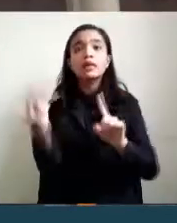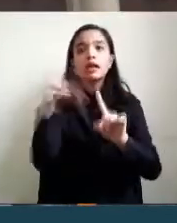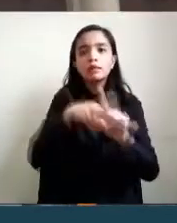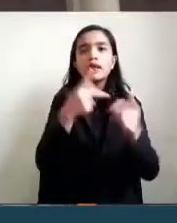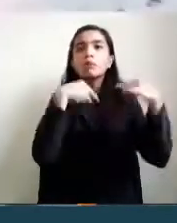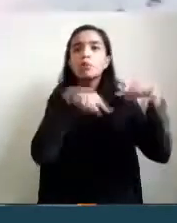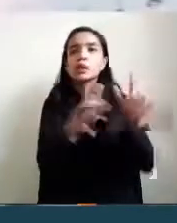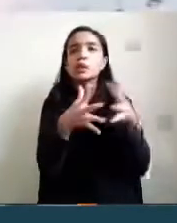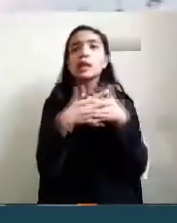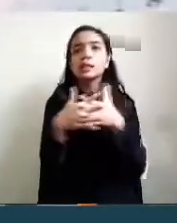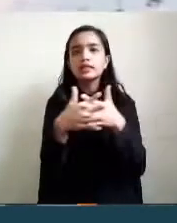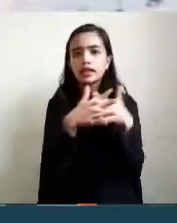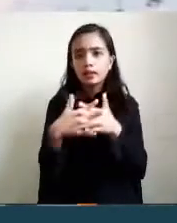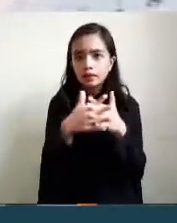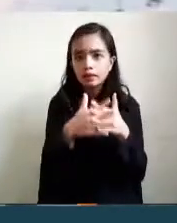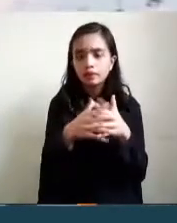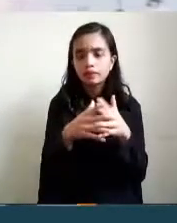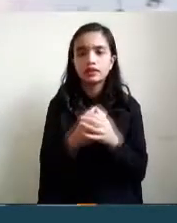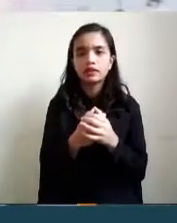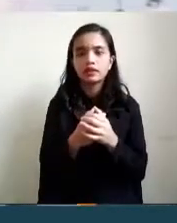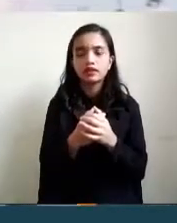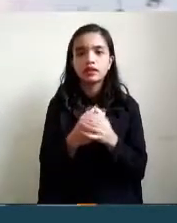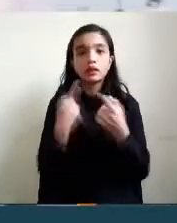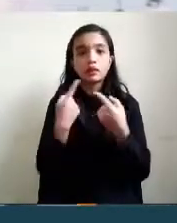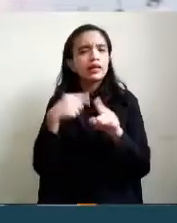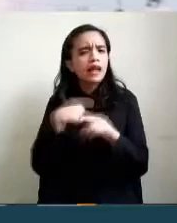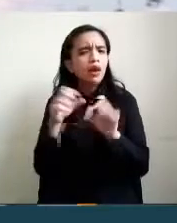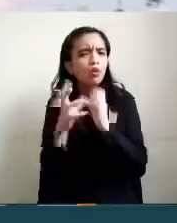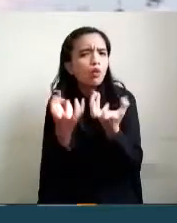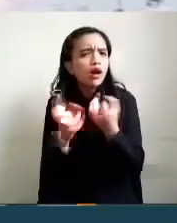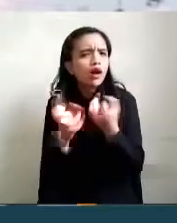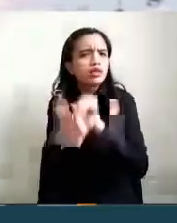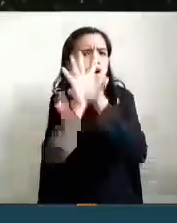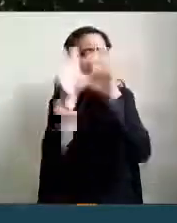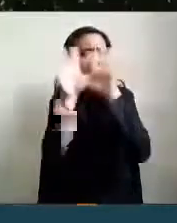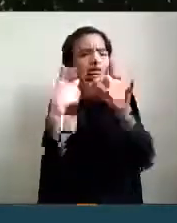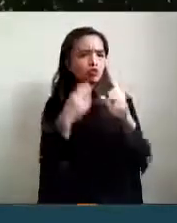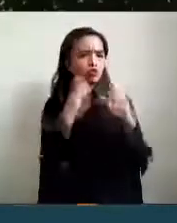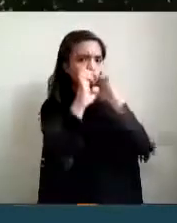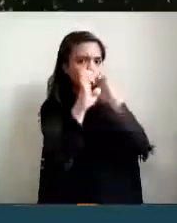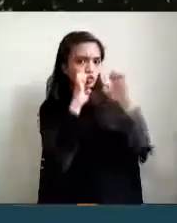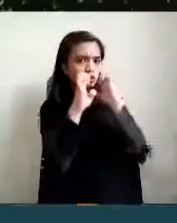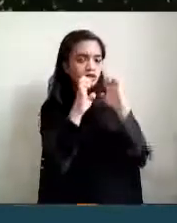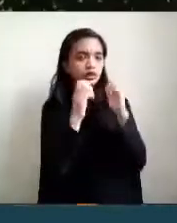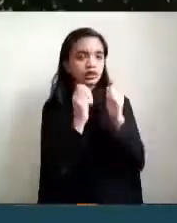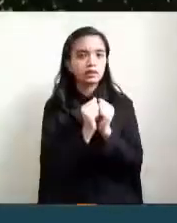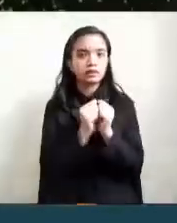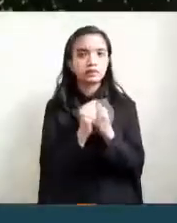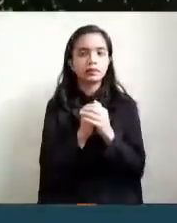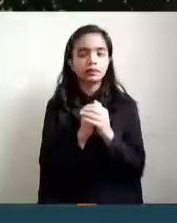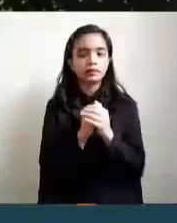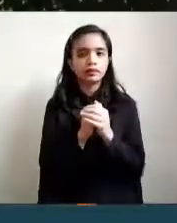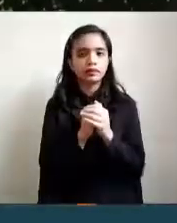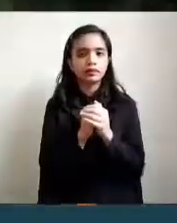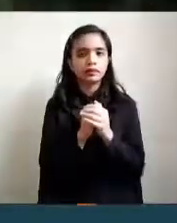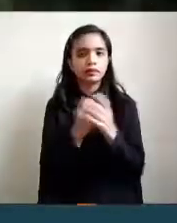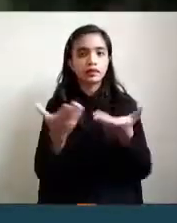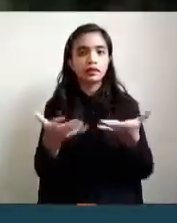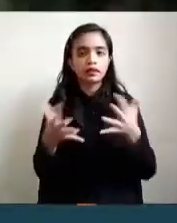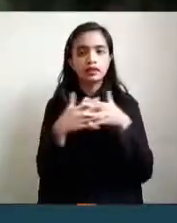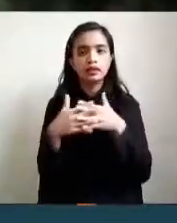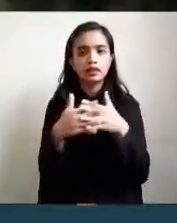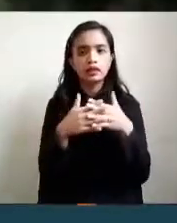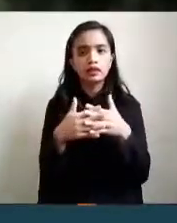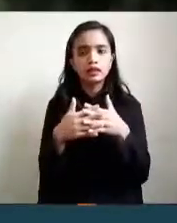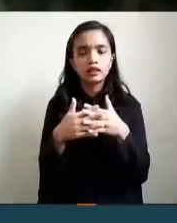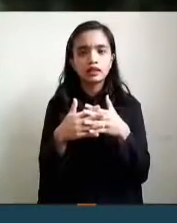health workers. But I clarified with the U.S. Embassy in Manila, but also here in the State Department. It is